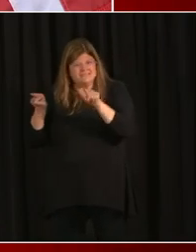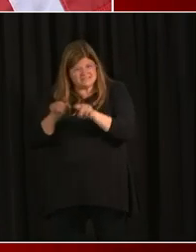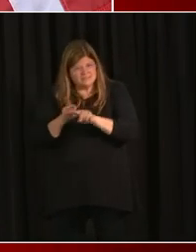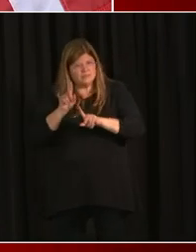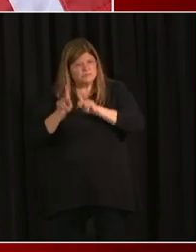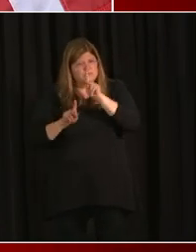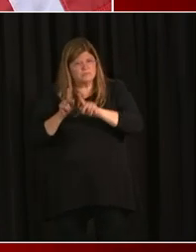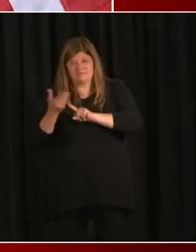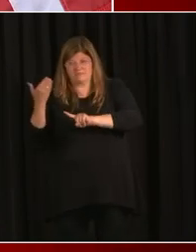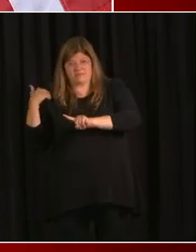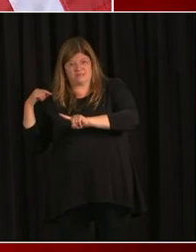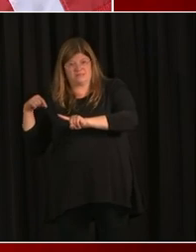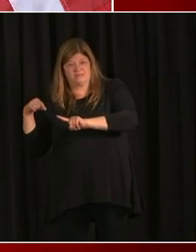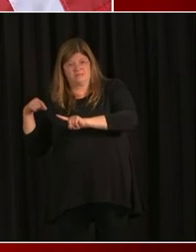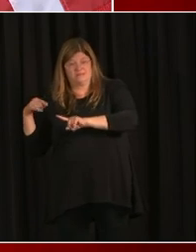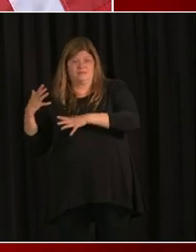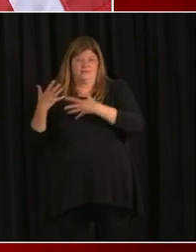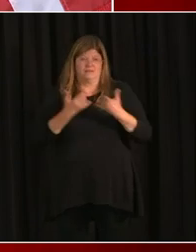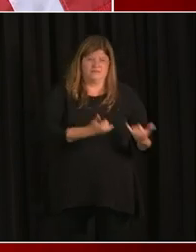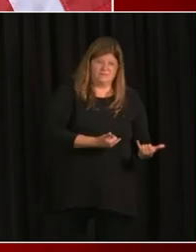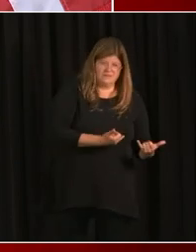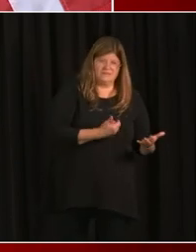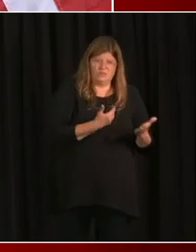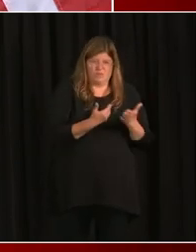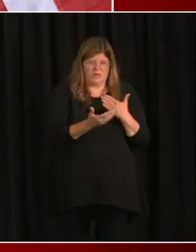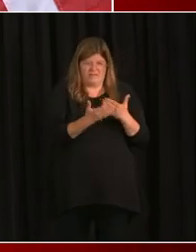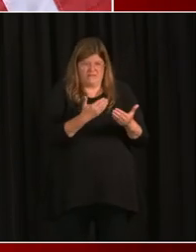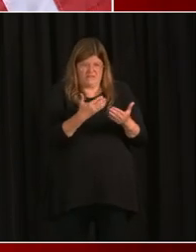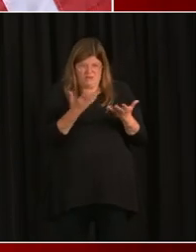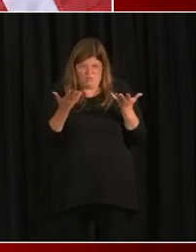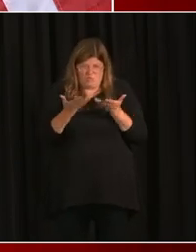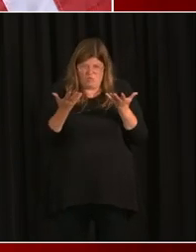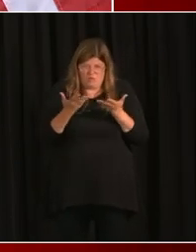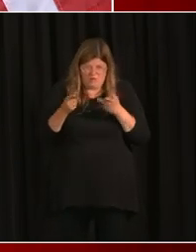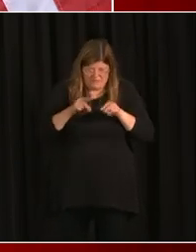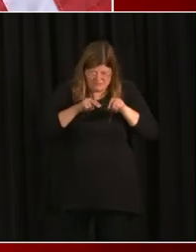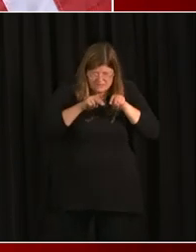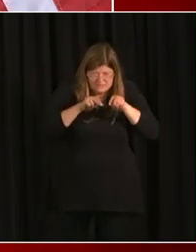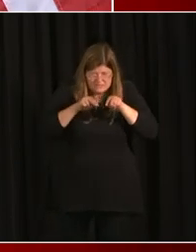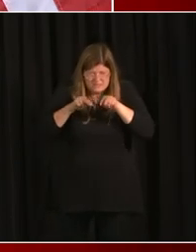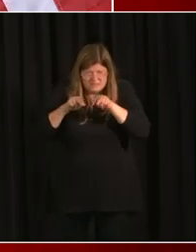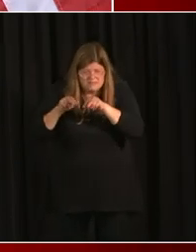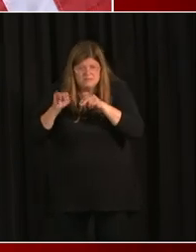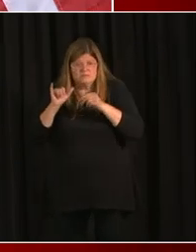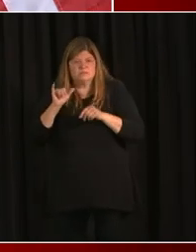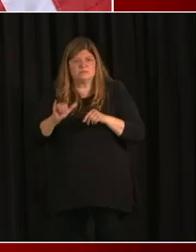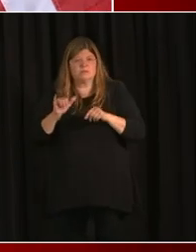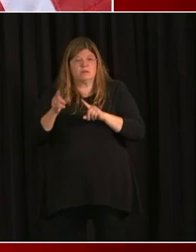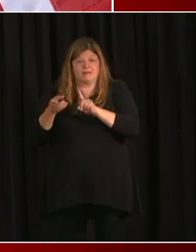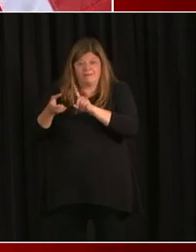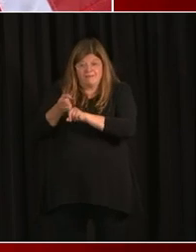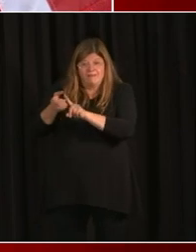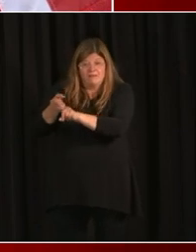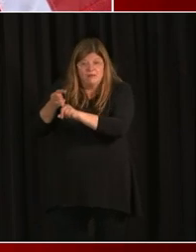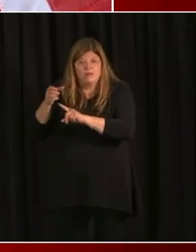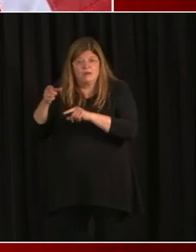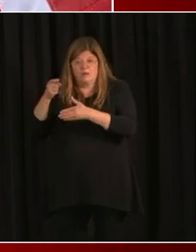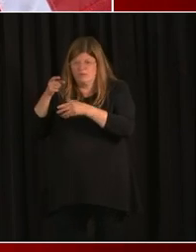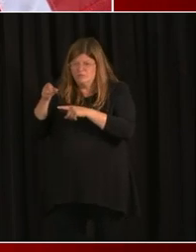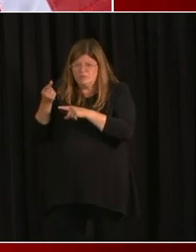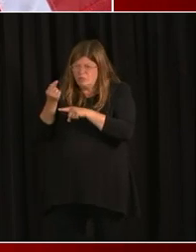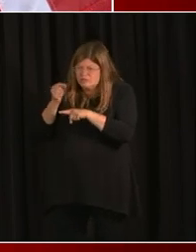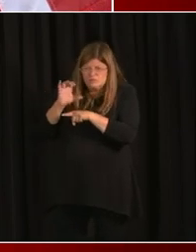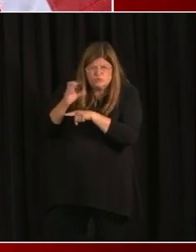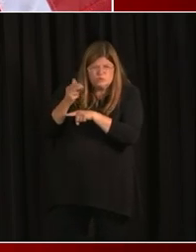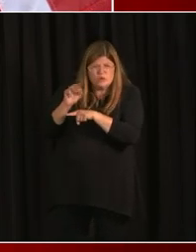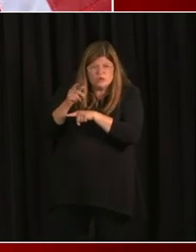a license, or maybe felons in the possessions of firearms, all illegal. And we know